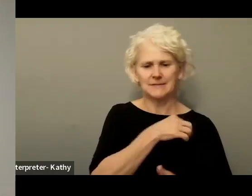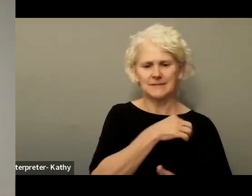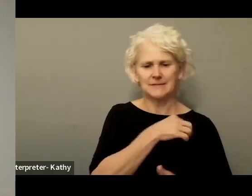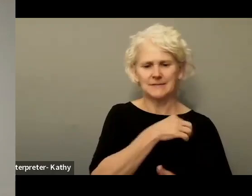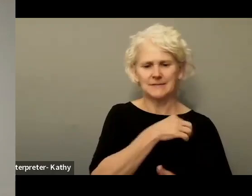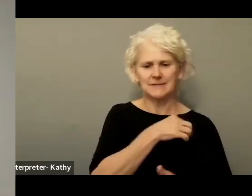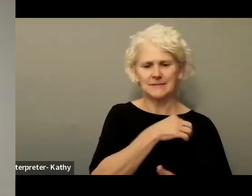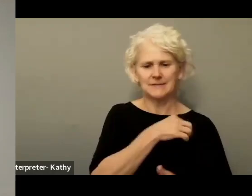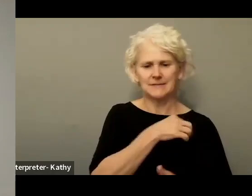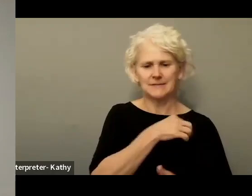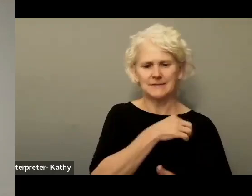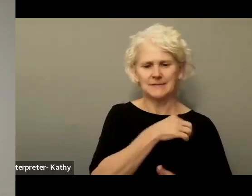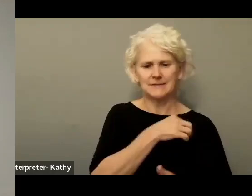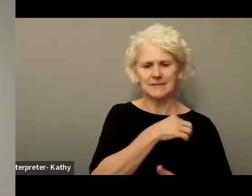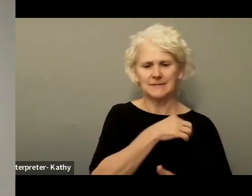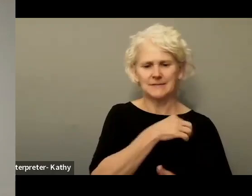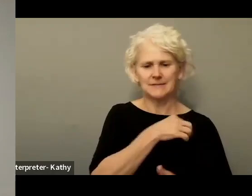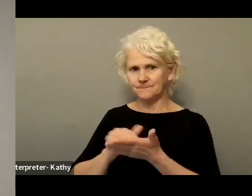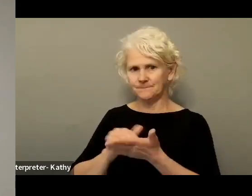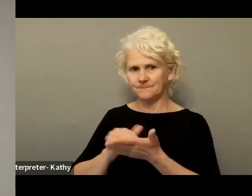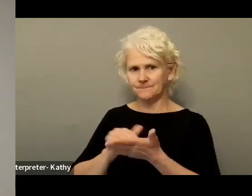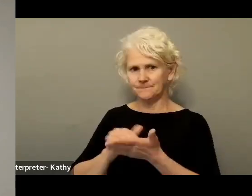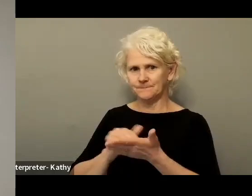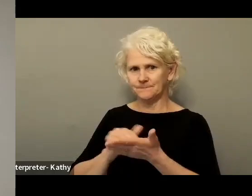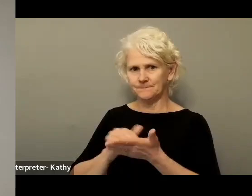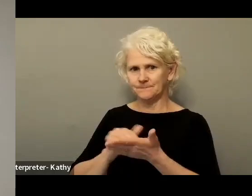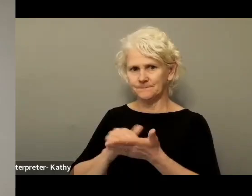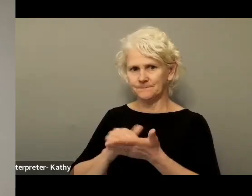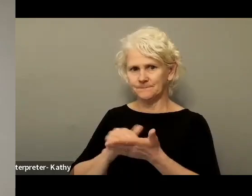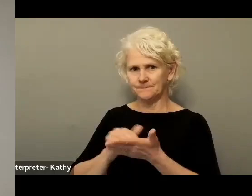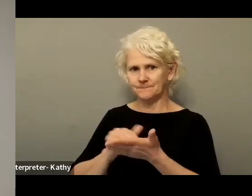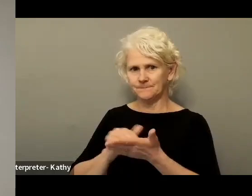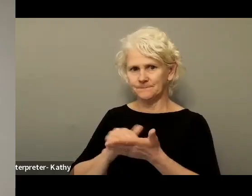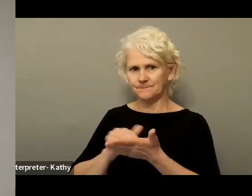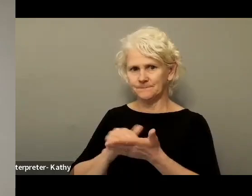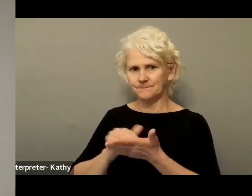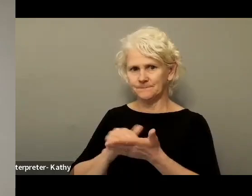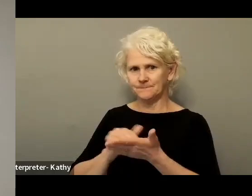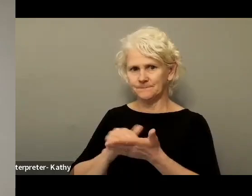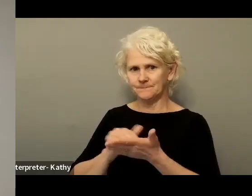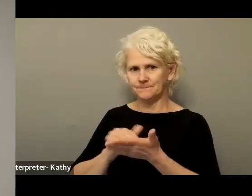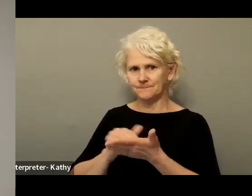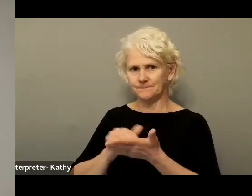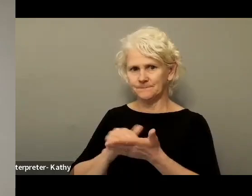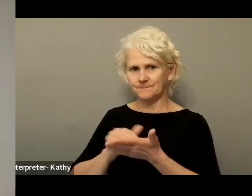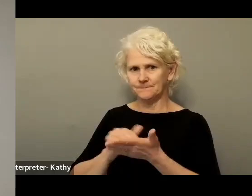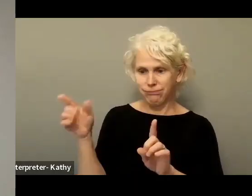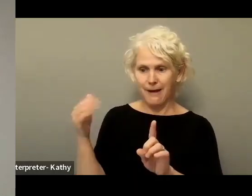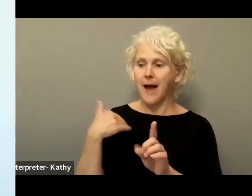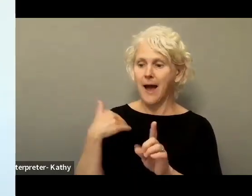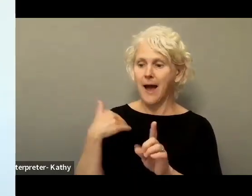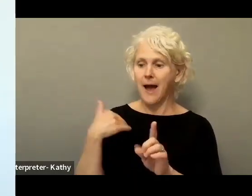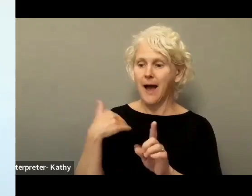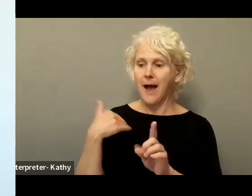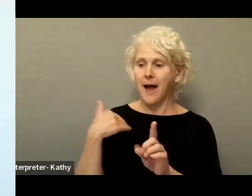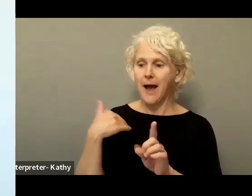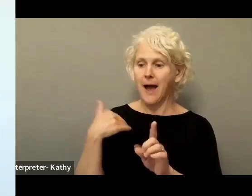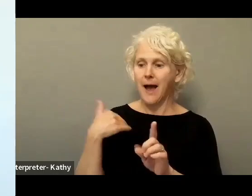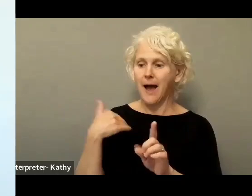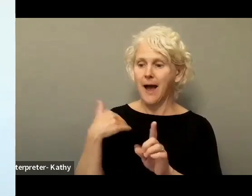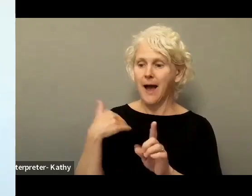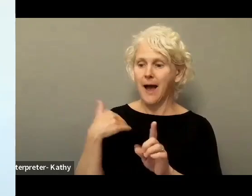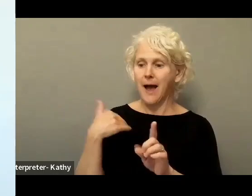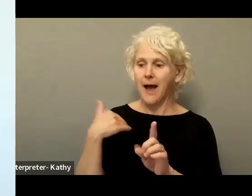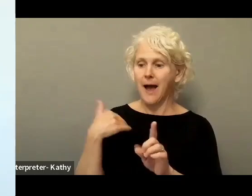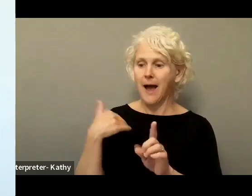I'm so sorry. I'm so sorry. I have ADHD and I get distracted. Can you repeat the question? I totally lost my train of thought. Oh, that's no problem. We're just checking